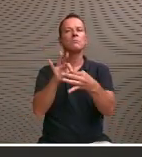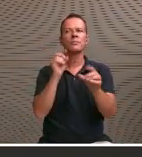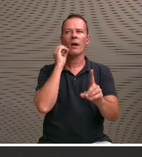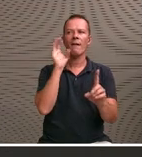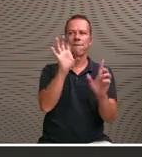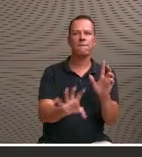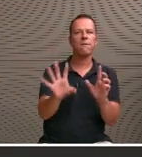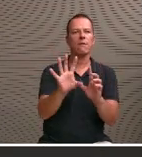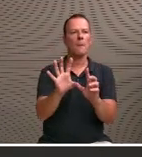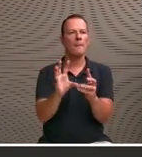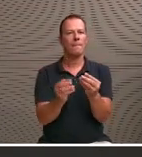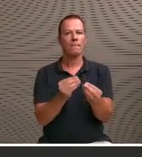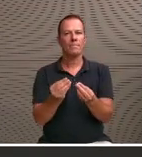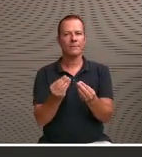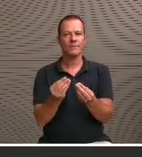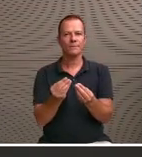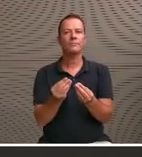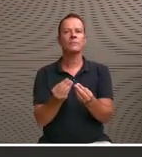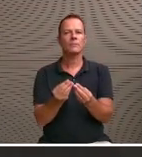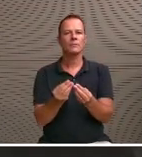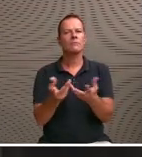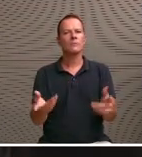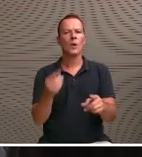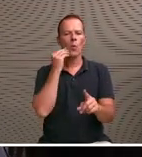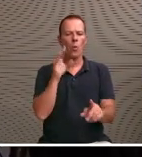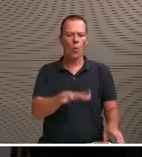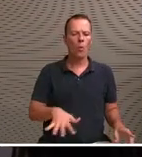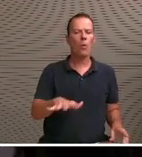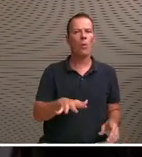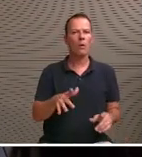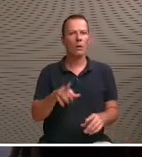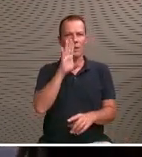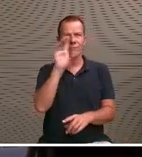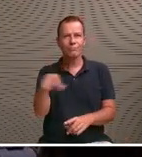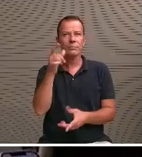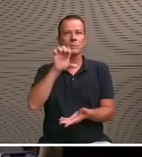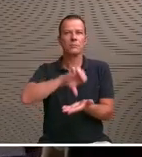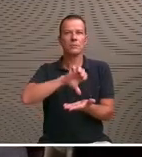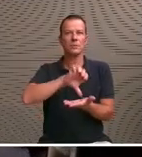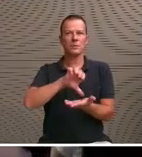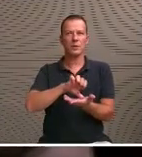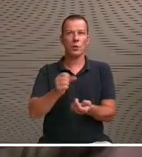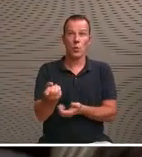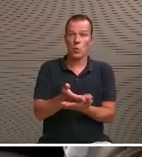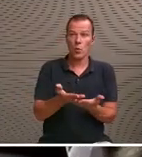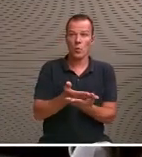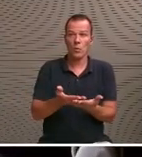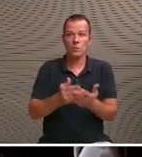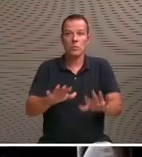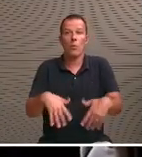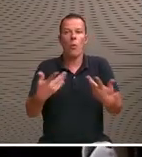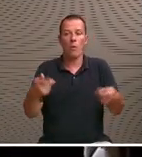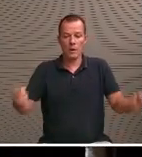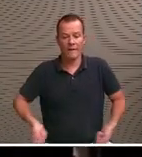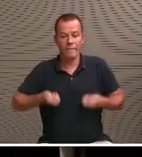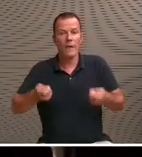execution muscle is really front and center in the businesses you're a part of or you're investing in. Because if it is,